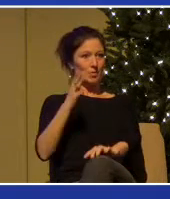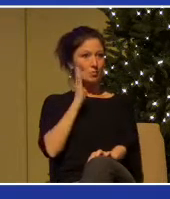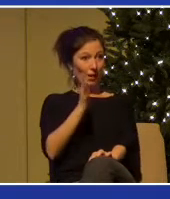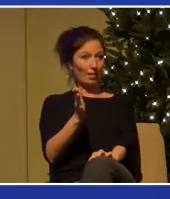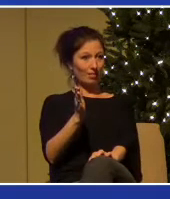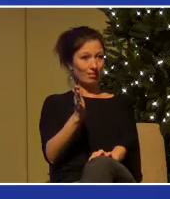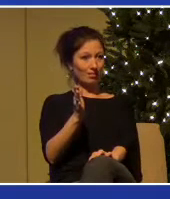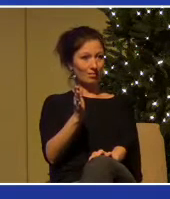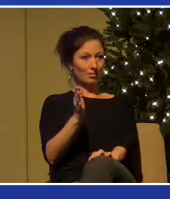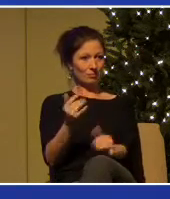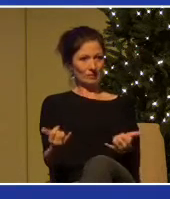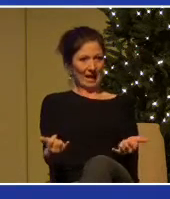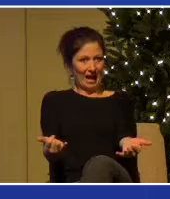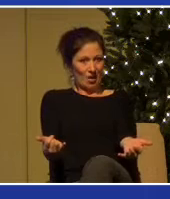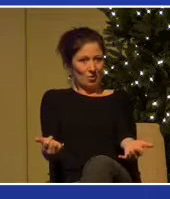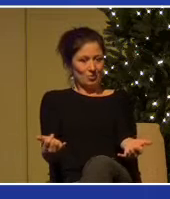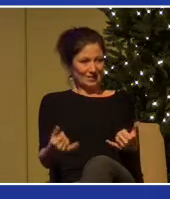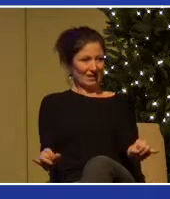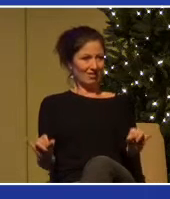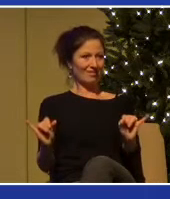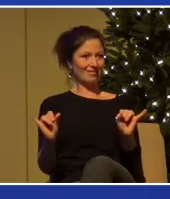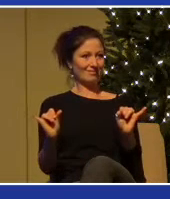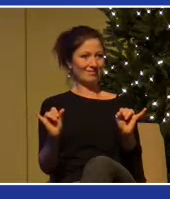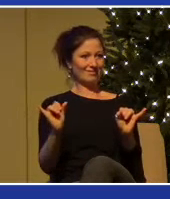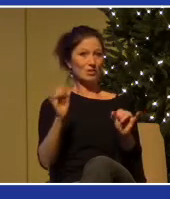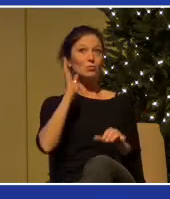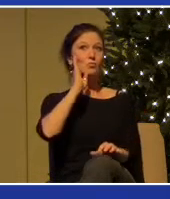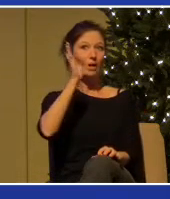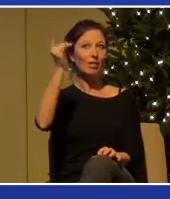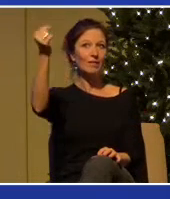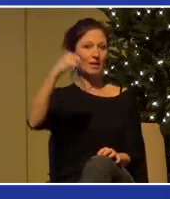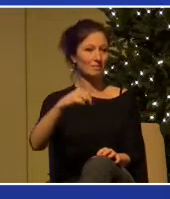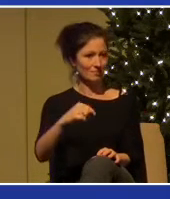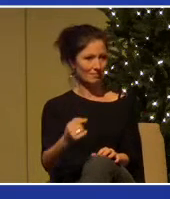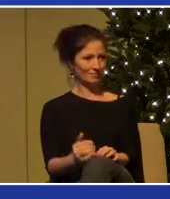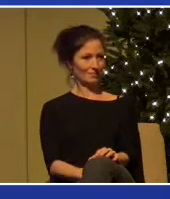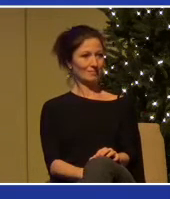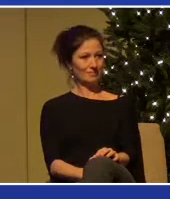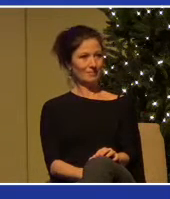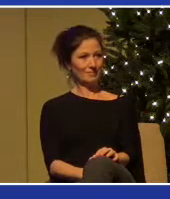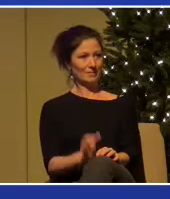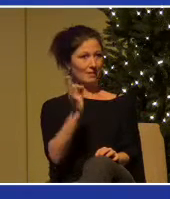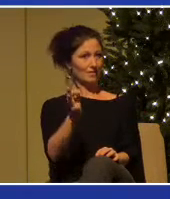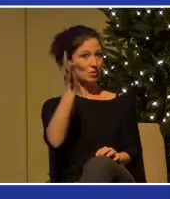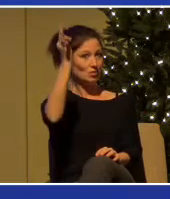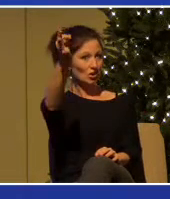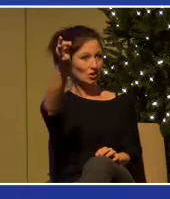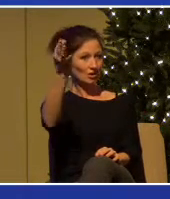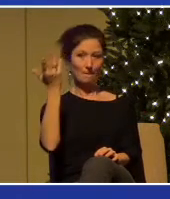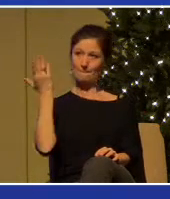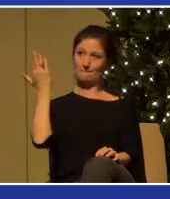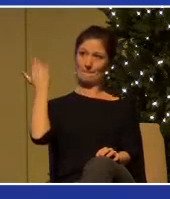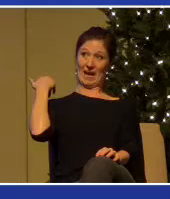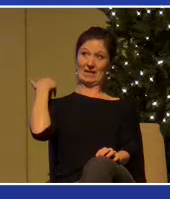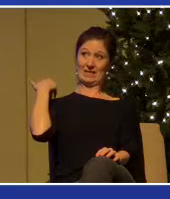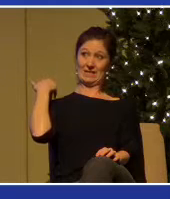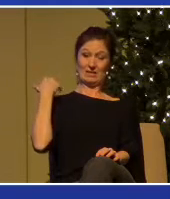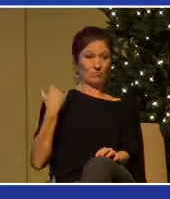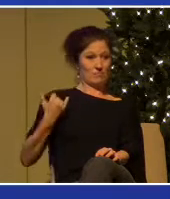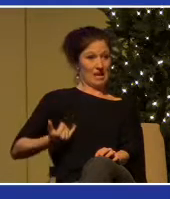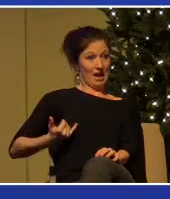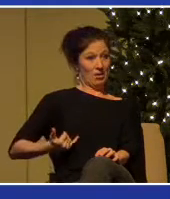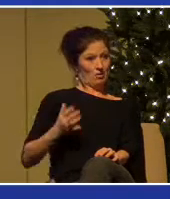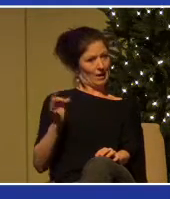present tense, and who will come, future tense. He